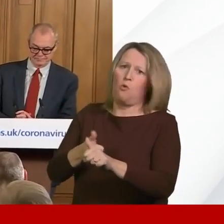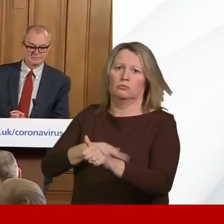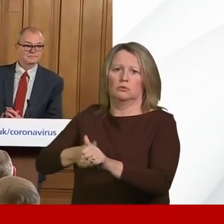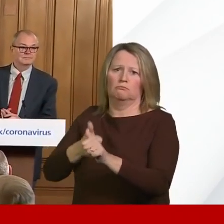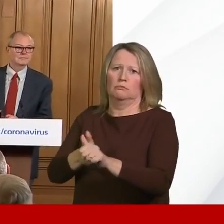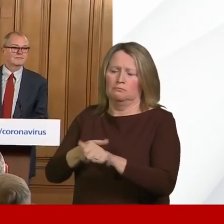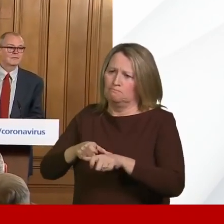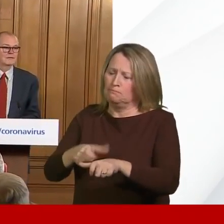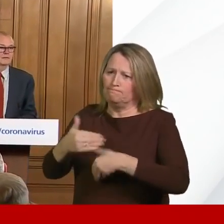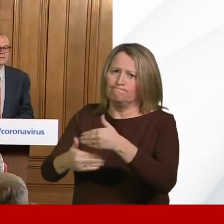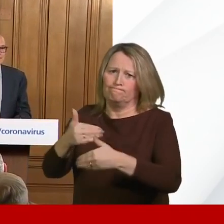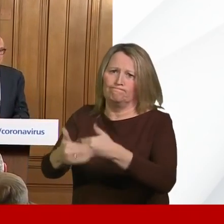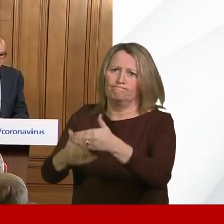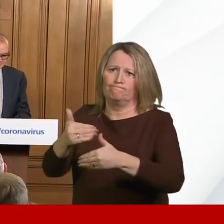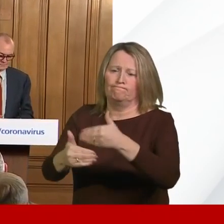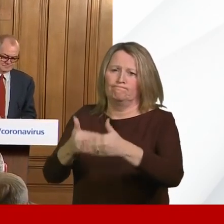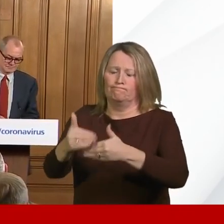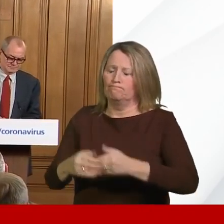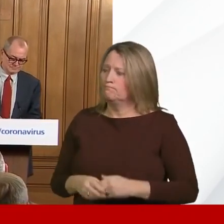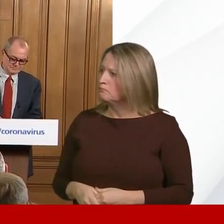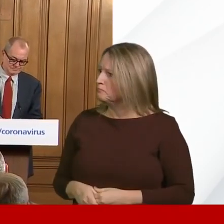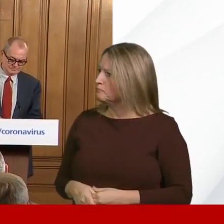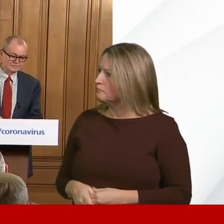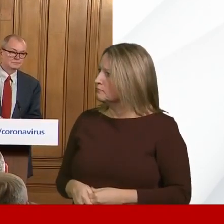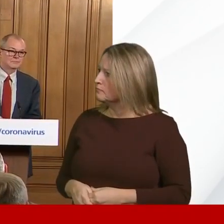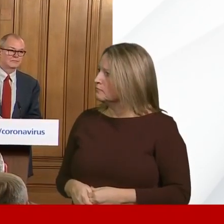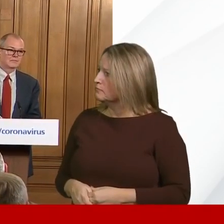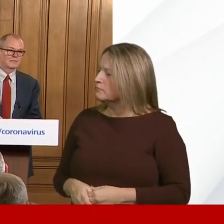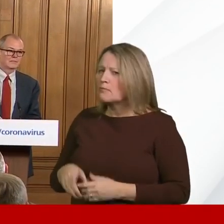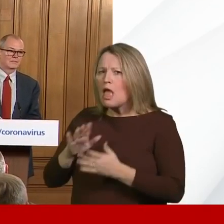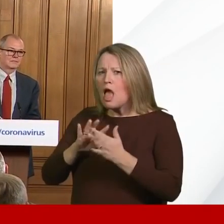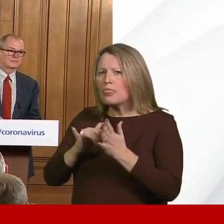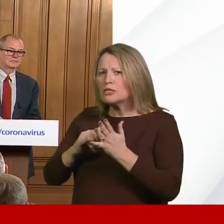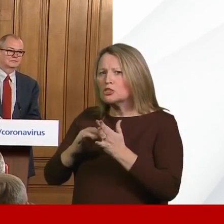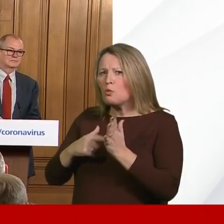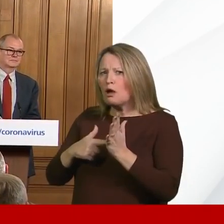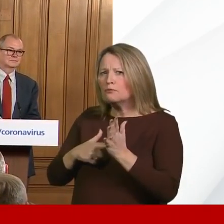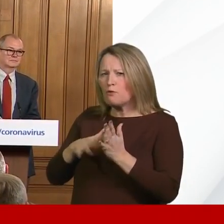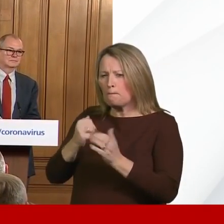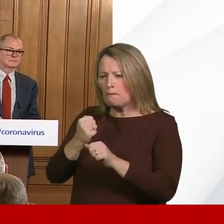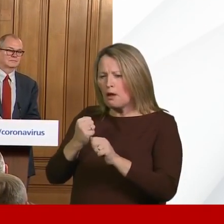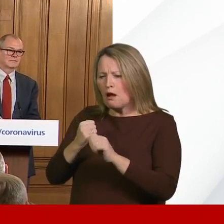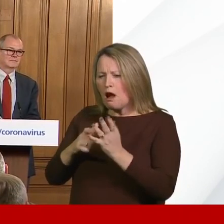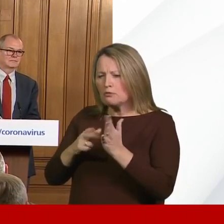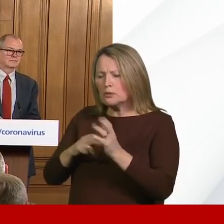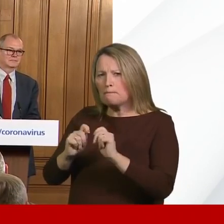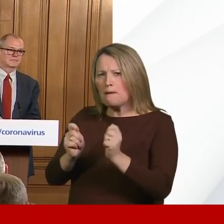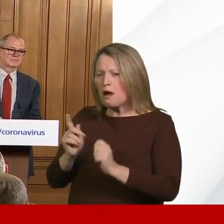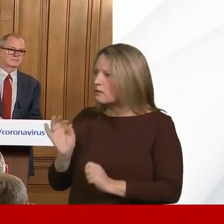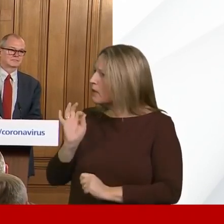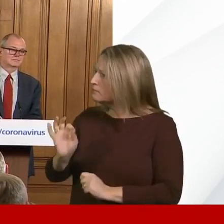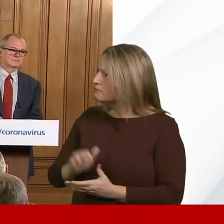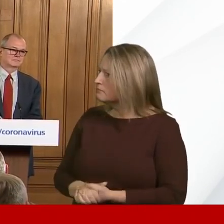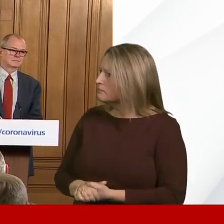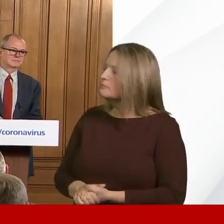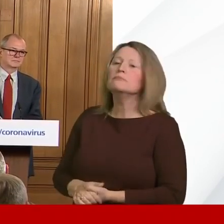Hello. Heather Stewart from The Guardian. There will be thousands of workers who will have been laid off within hours and days of your